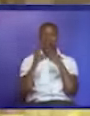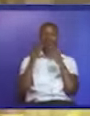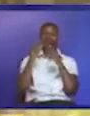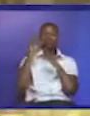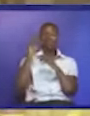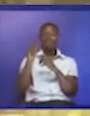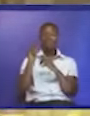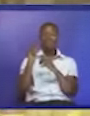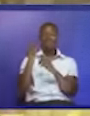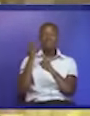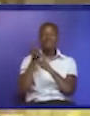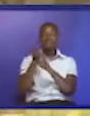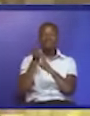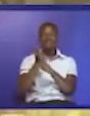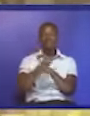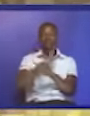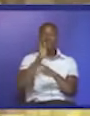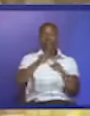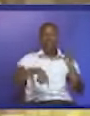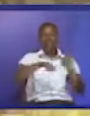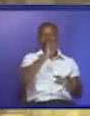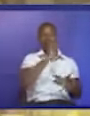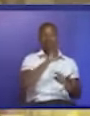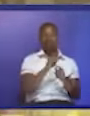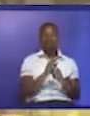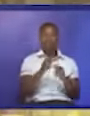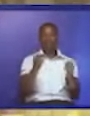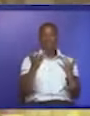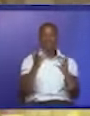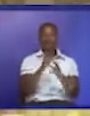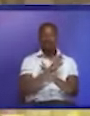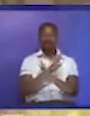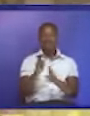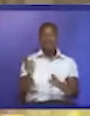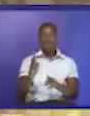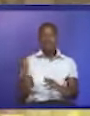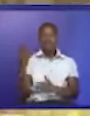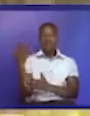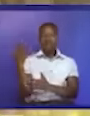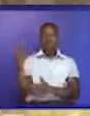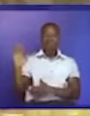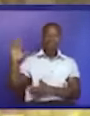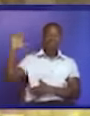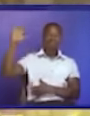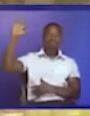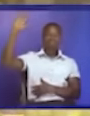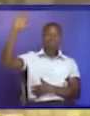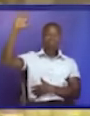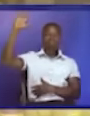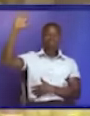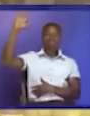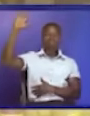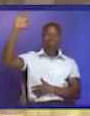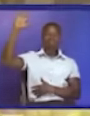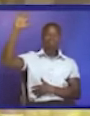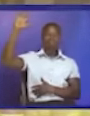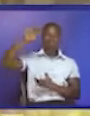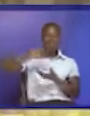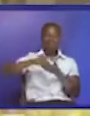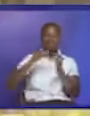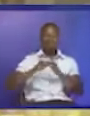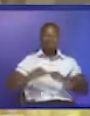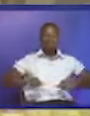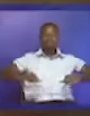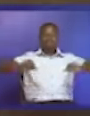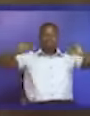wise cast away. May I request that you lift your right hand high above your head as a sign of surrender to his